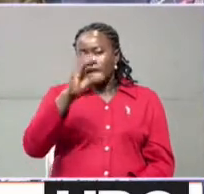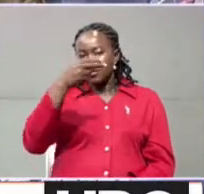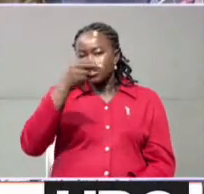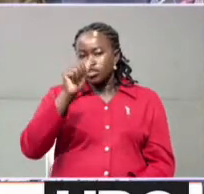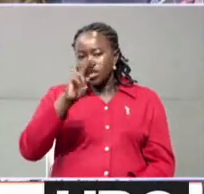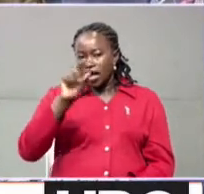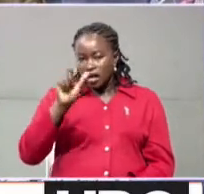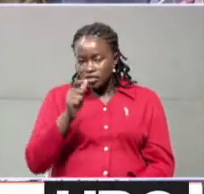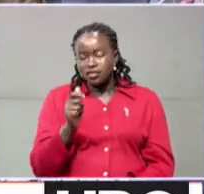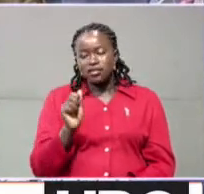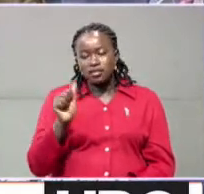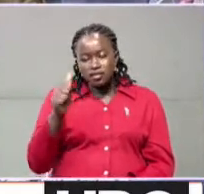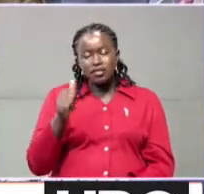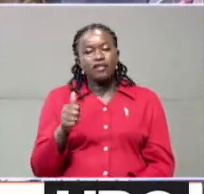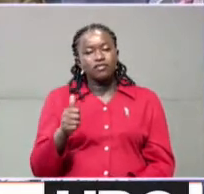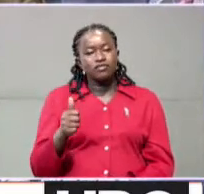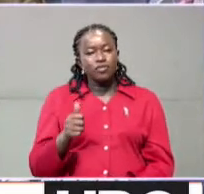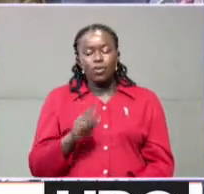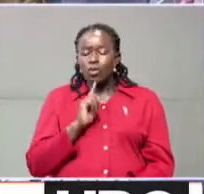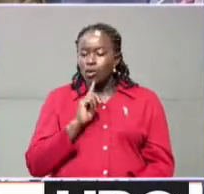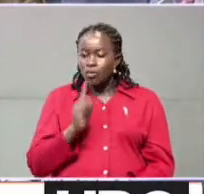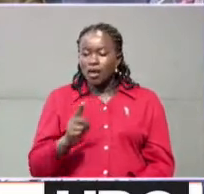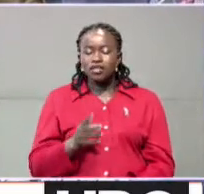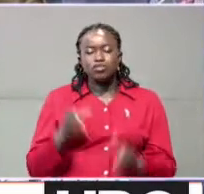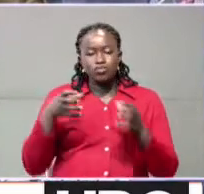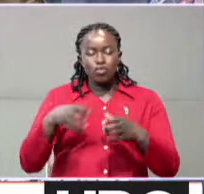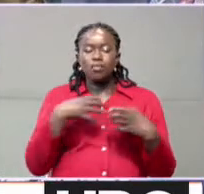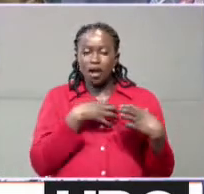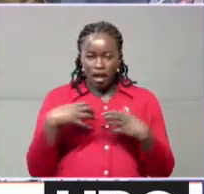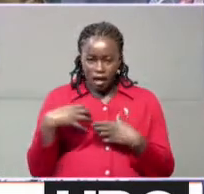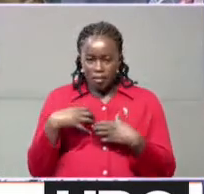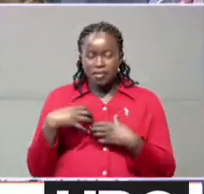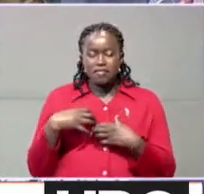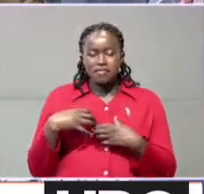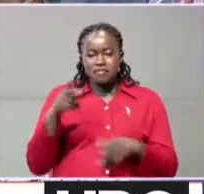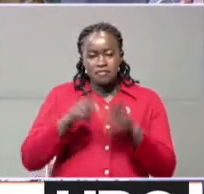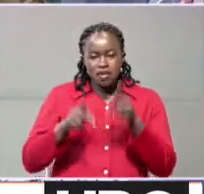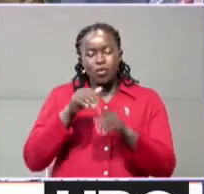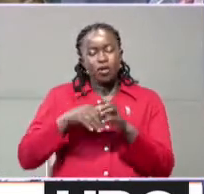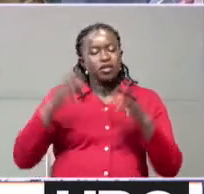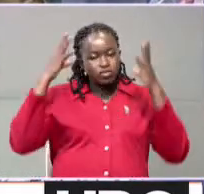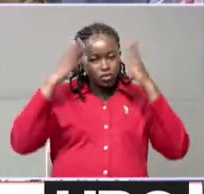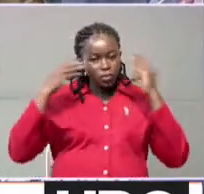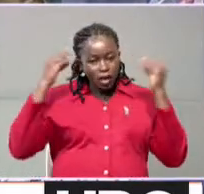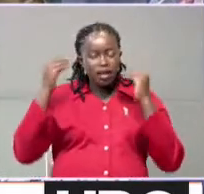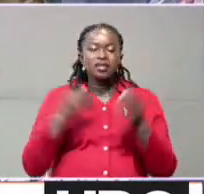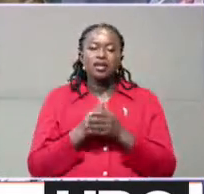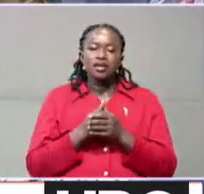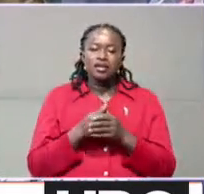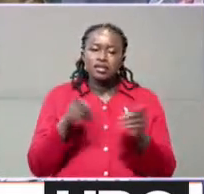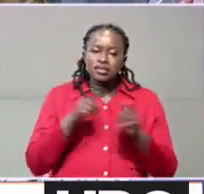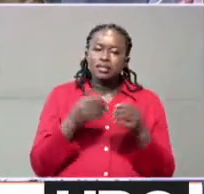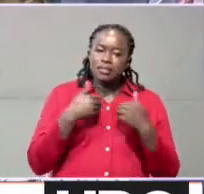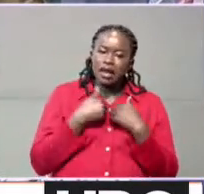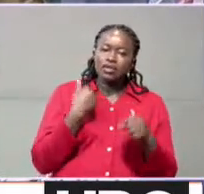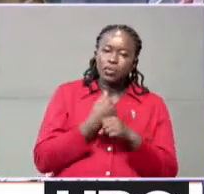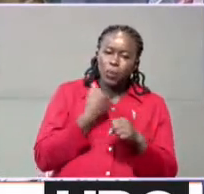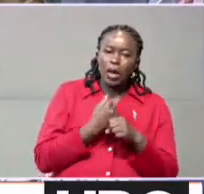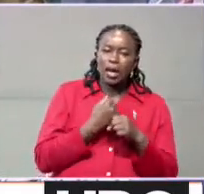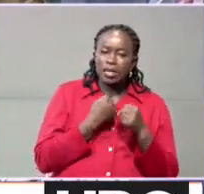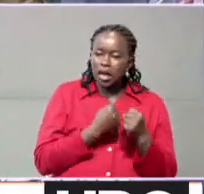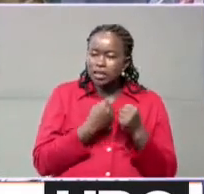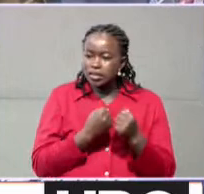commanding a group of soldiers in samaria and he faced which personal challenges